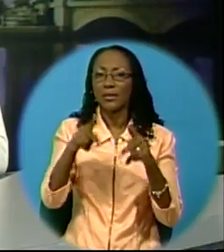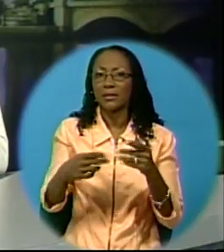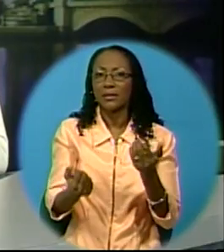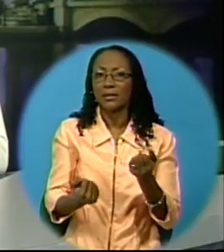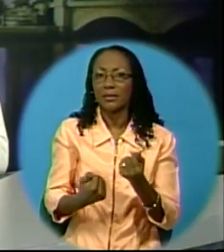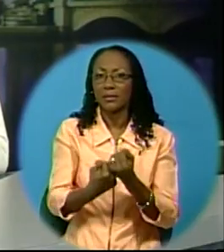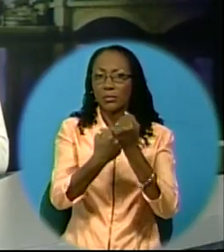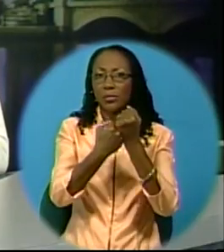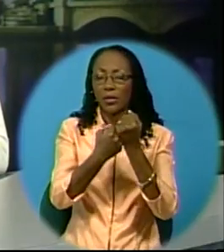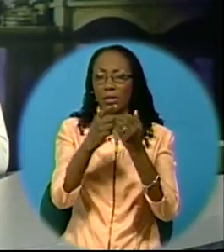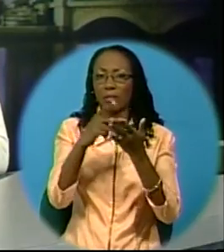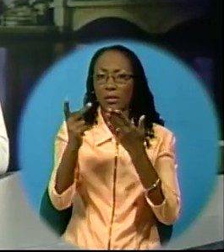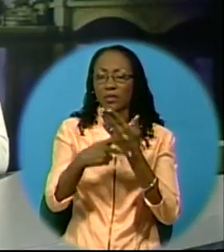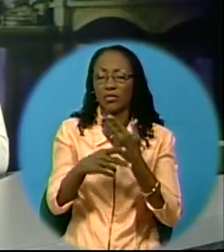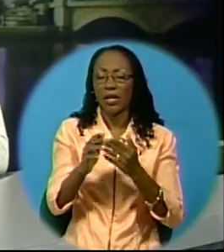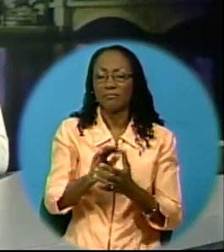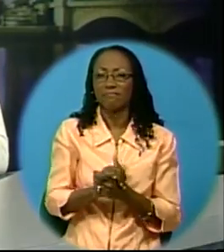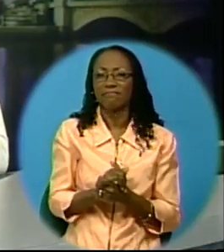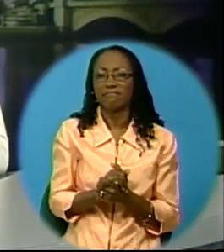the project.